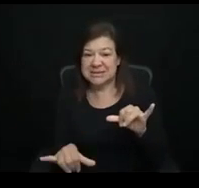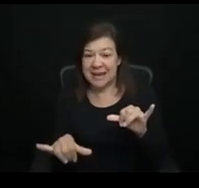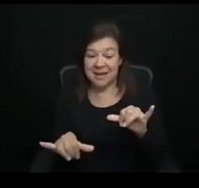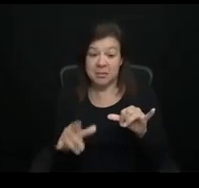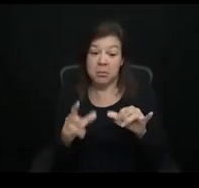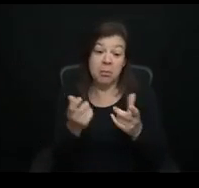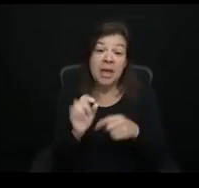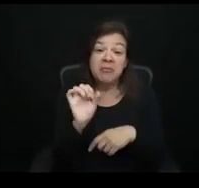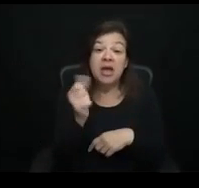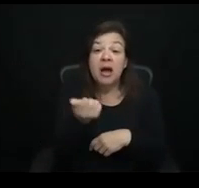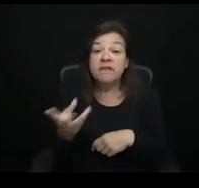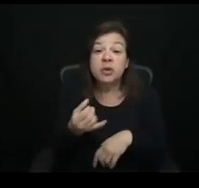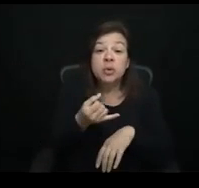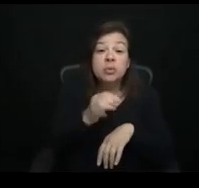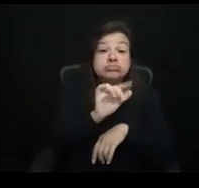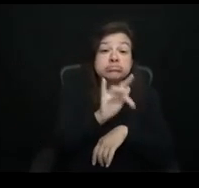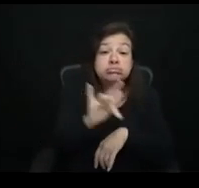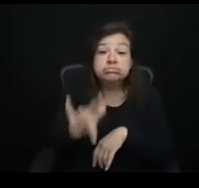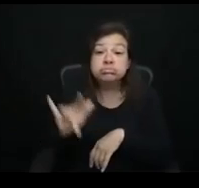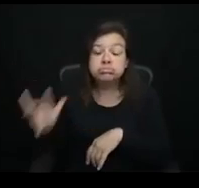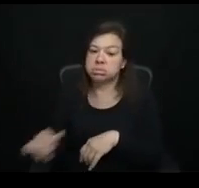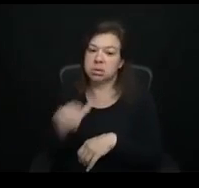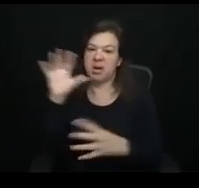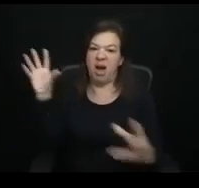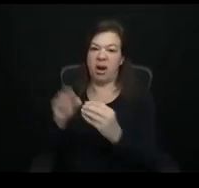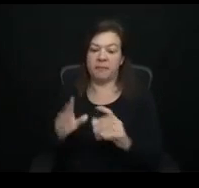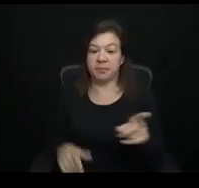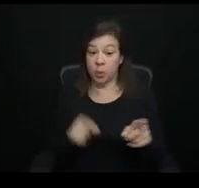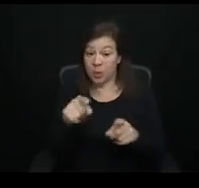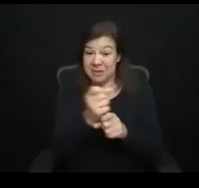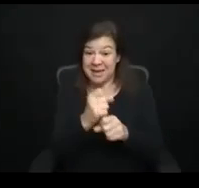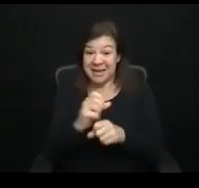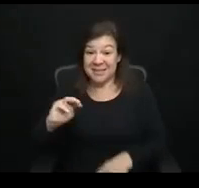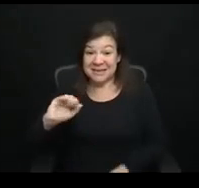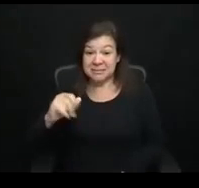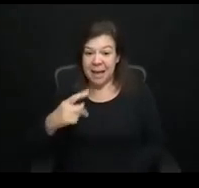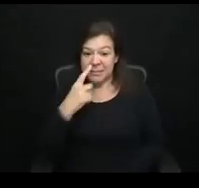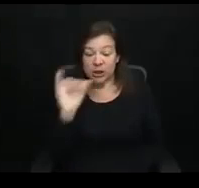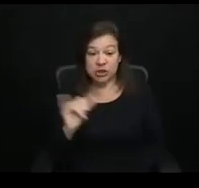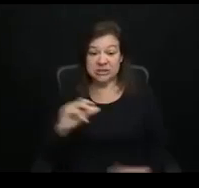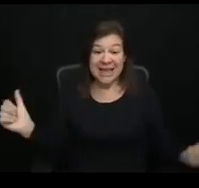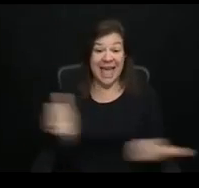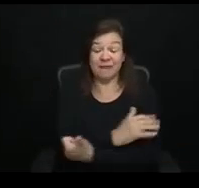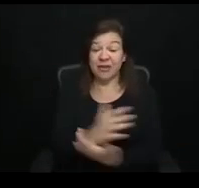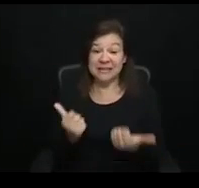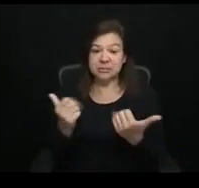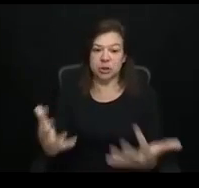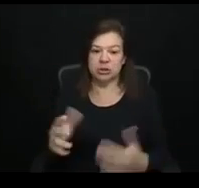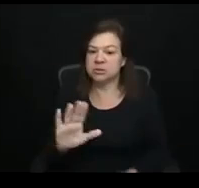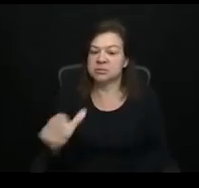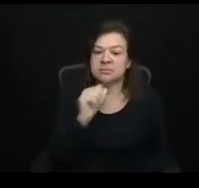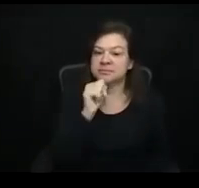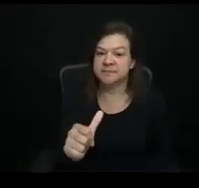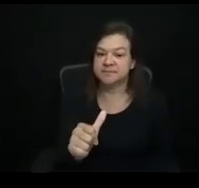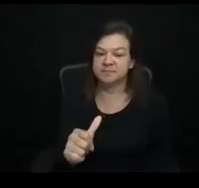thing. Again, I'll reiterate that when we make these maps, they all look like everything's burned, and it's not. We cannot show